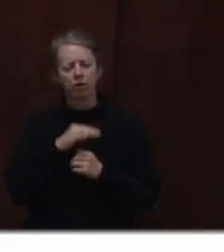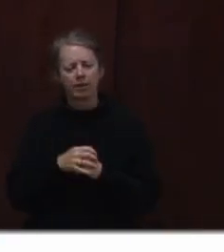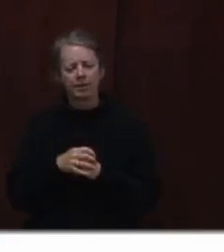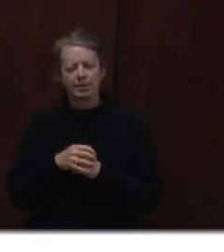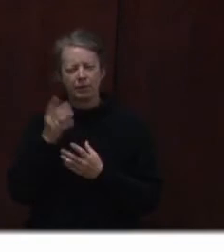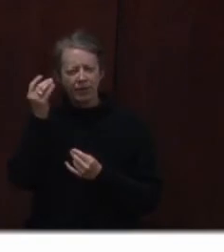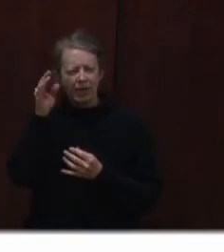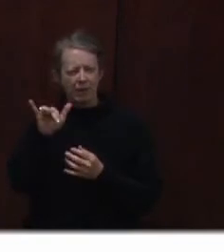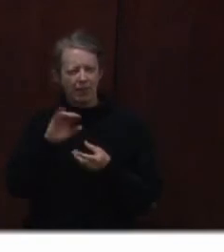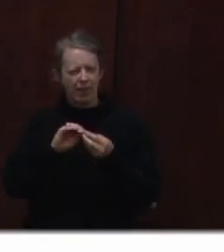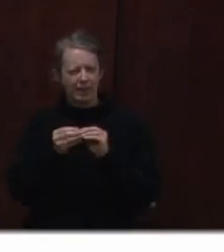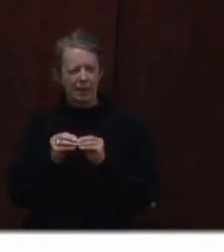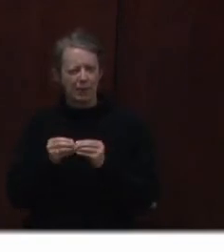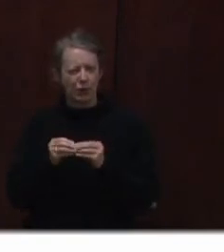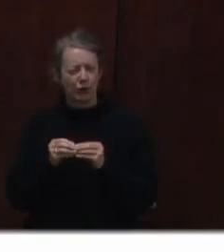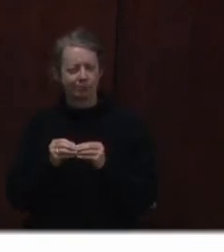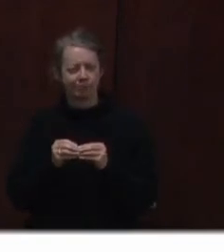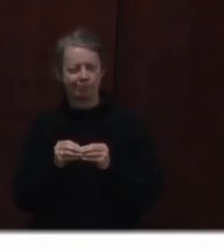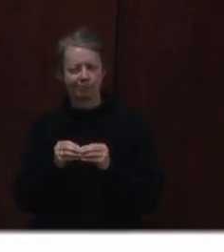particular metric,